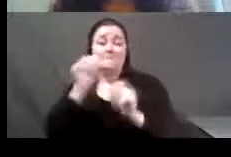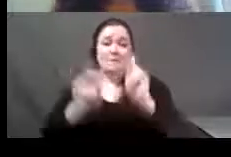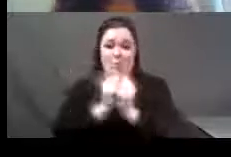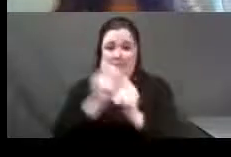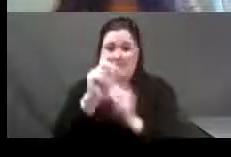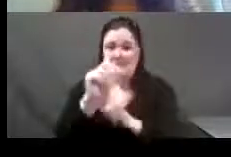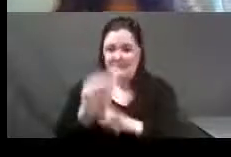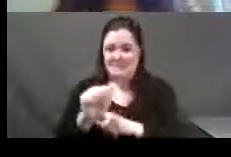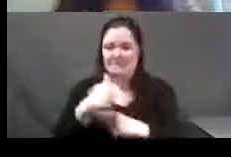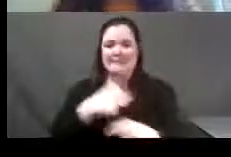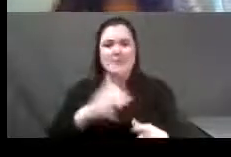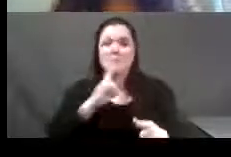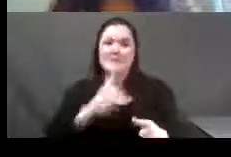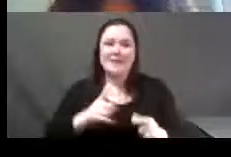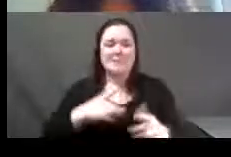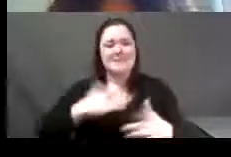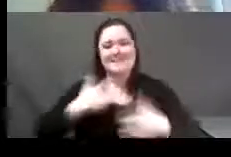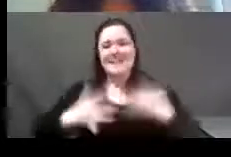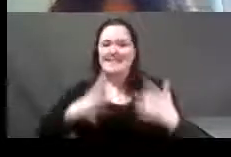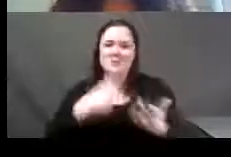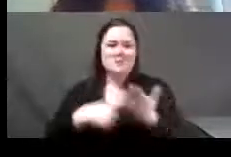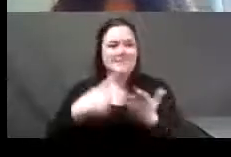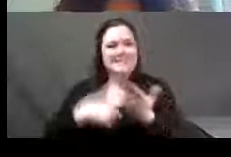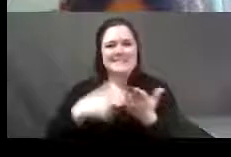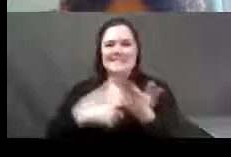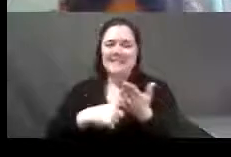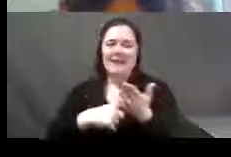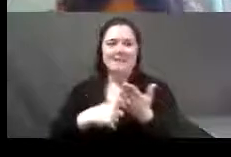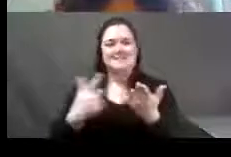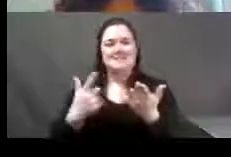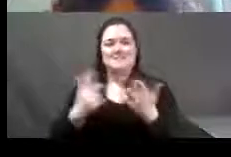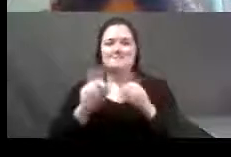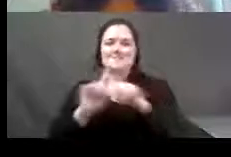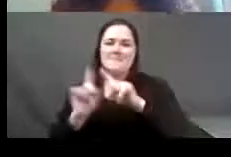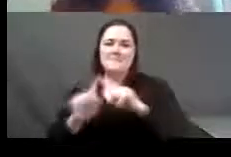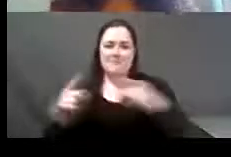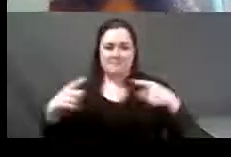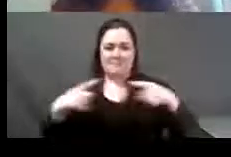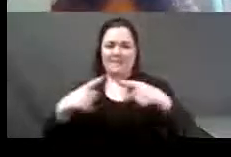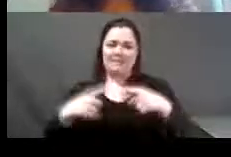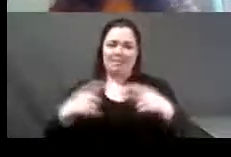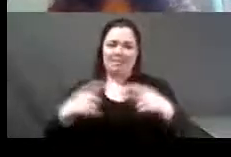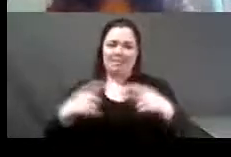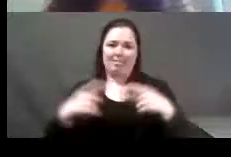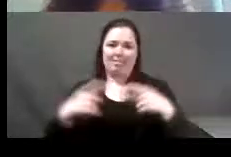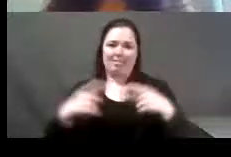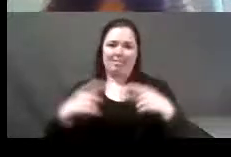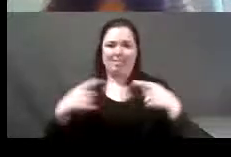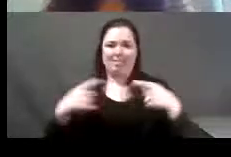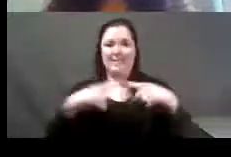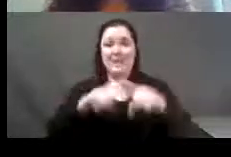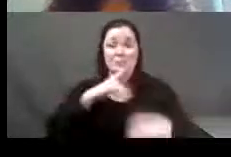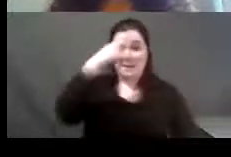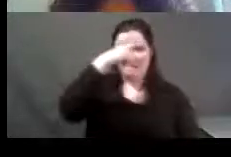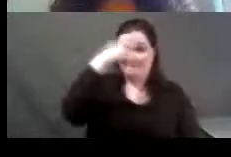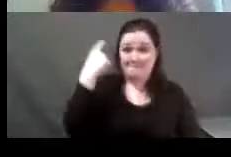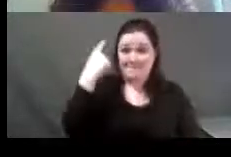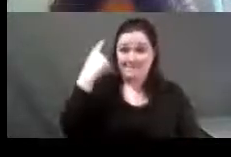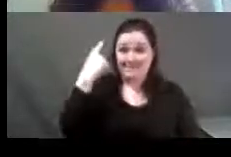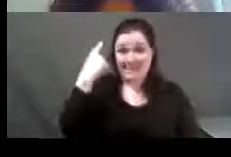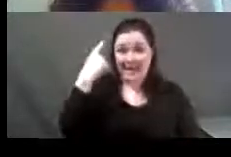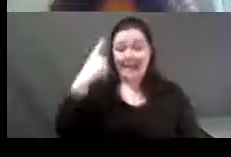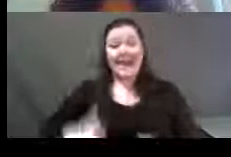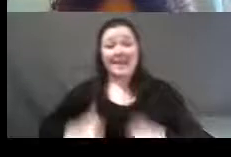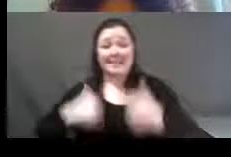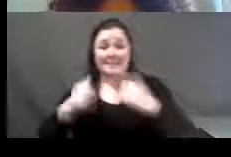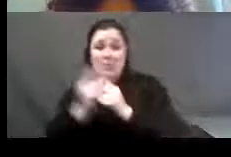I'm excited to talk about the intersections of essentially being Black and living with a disability and how we